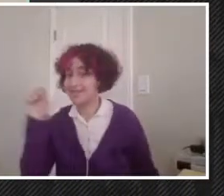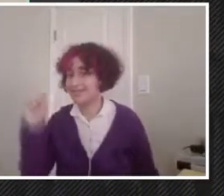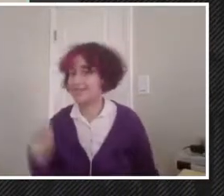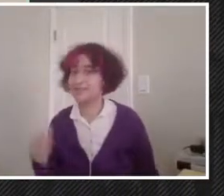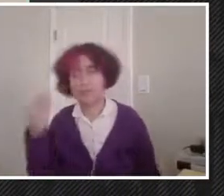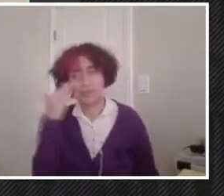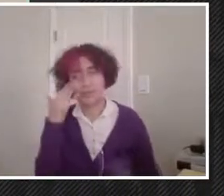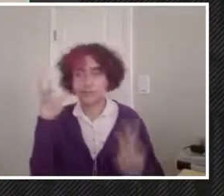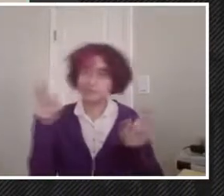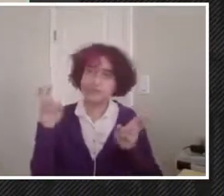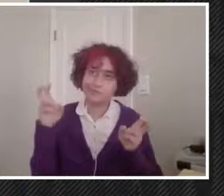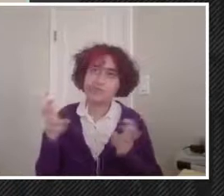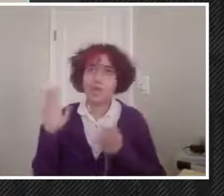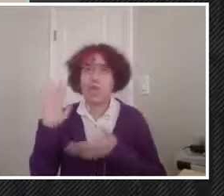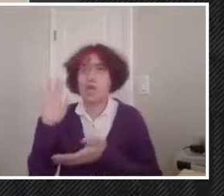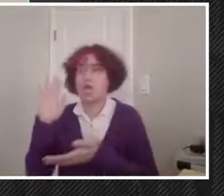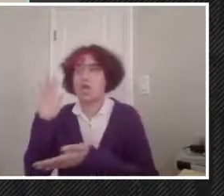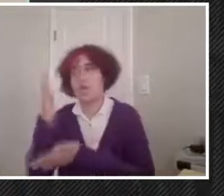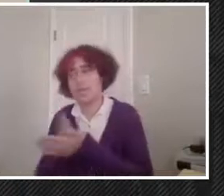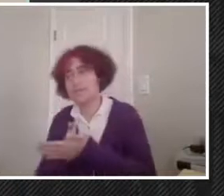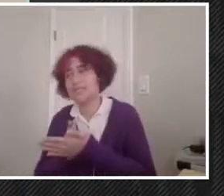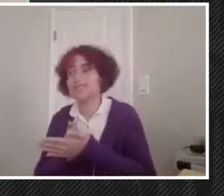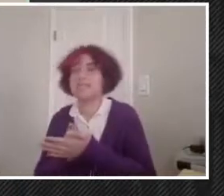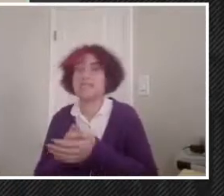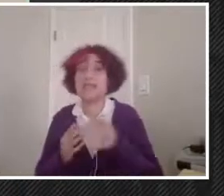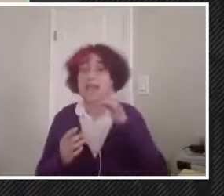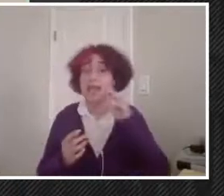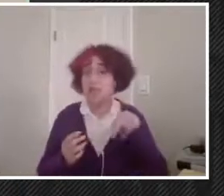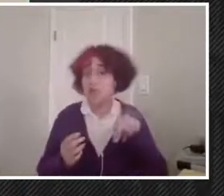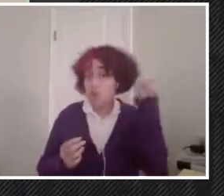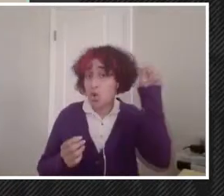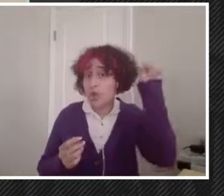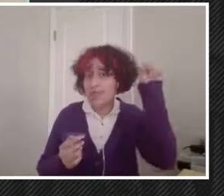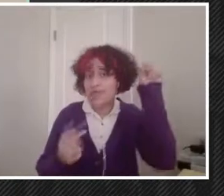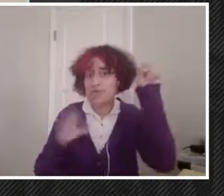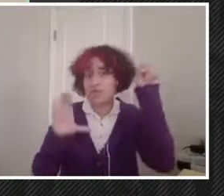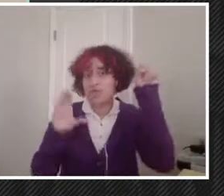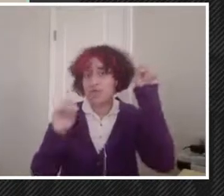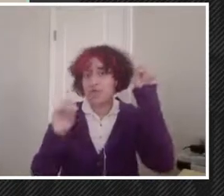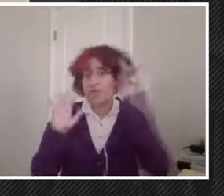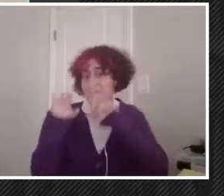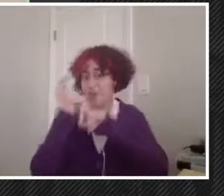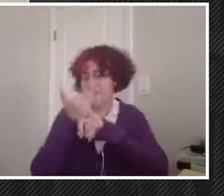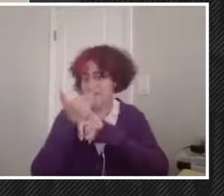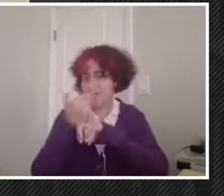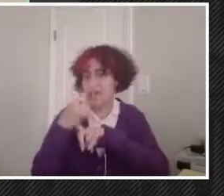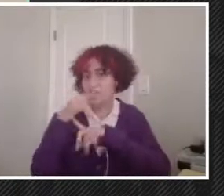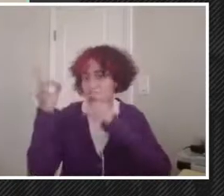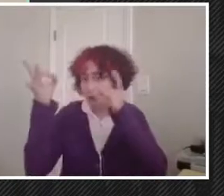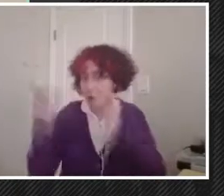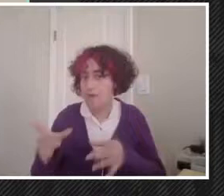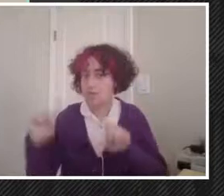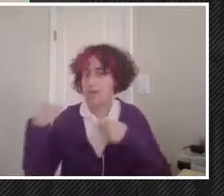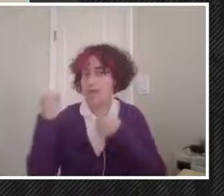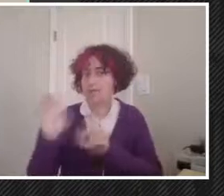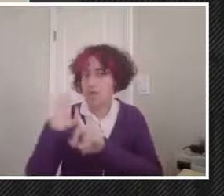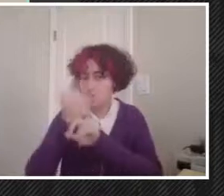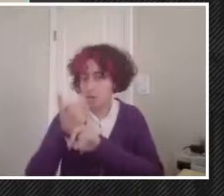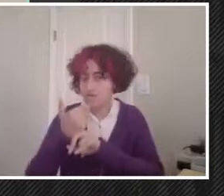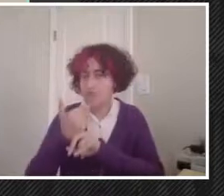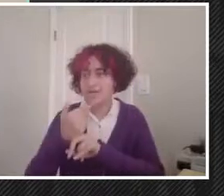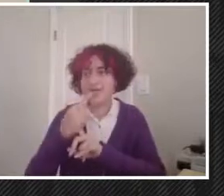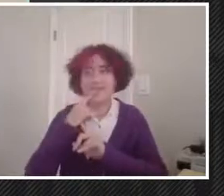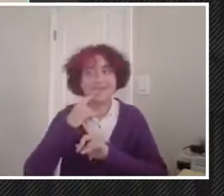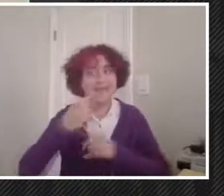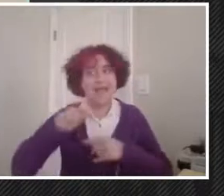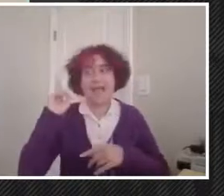North, It was covert and it was vicious, and it has been covert, vicious, and highly sophisticated. And so I think